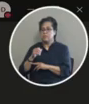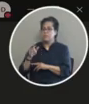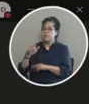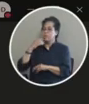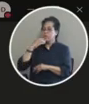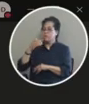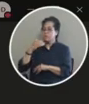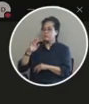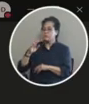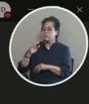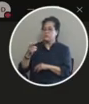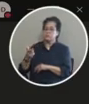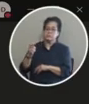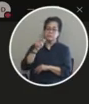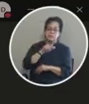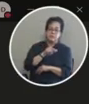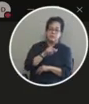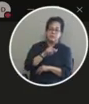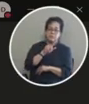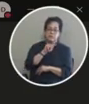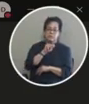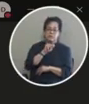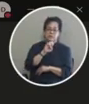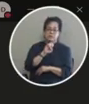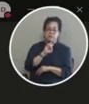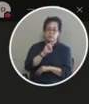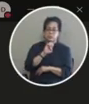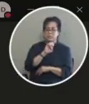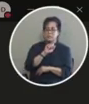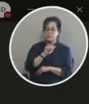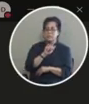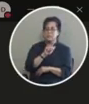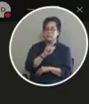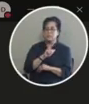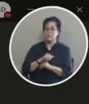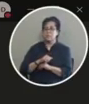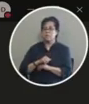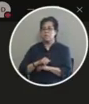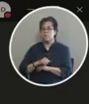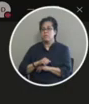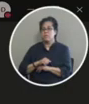Thank you, Mr. Burgess. The next speaker is Ms. Teresa Caballero.